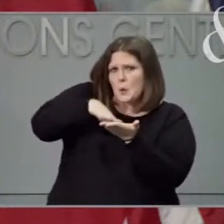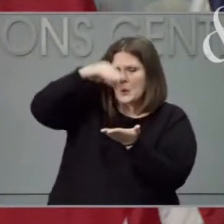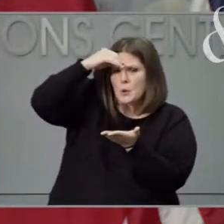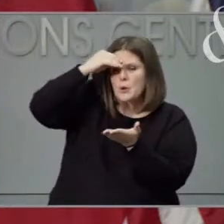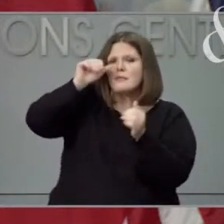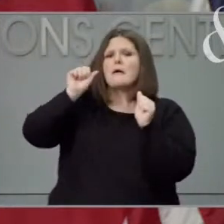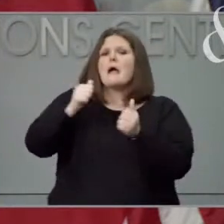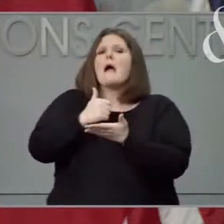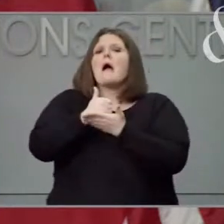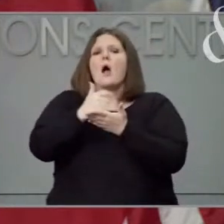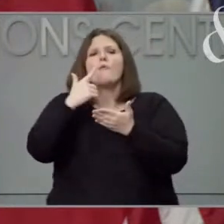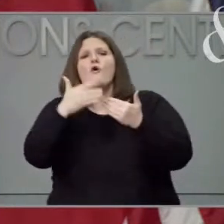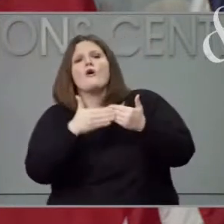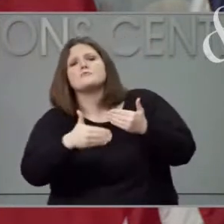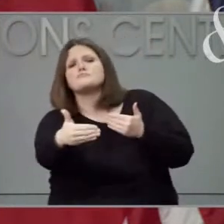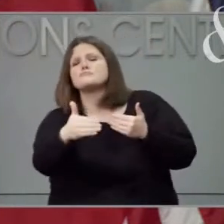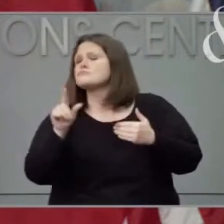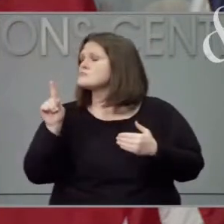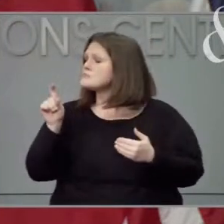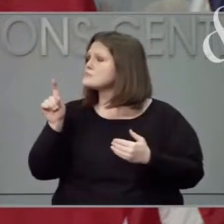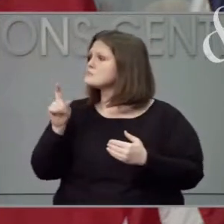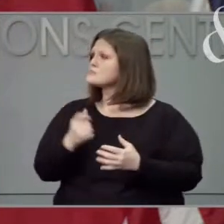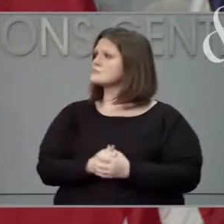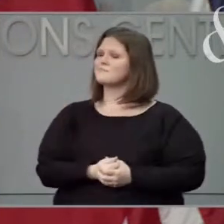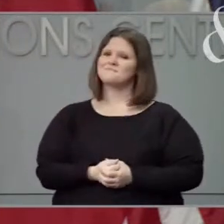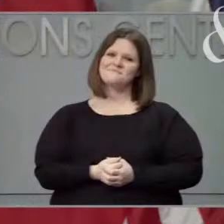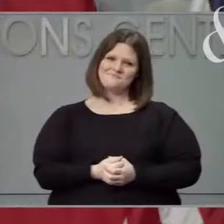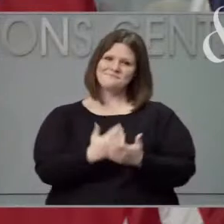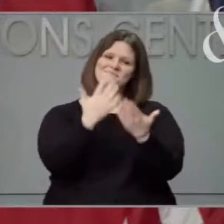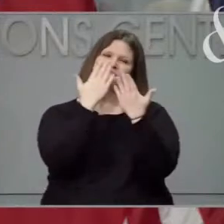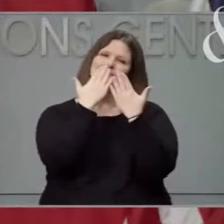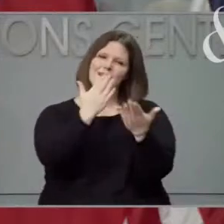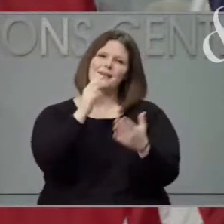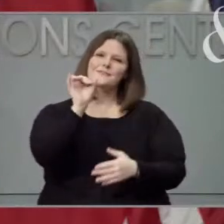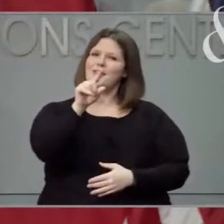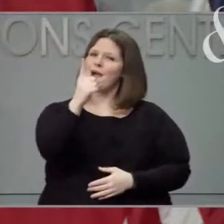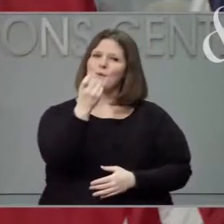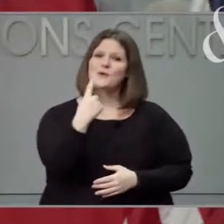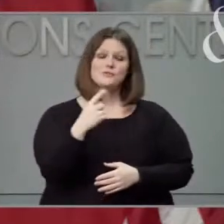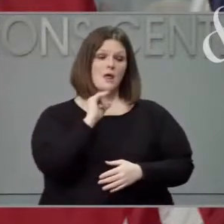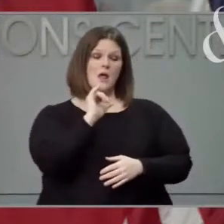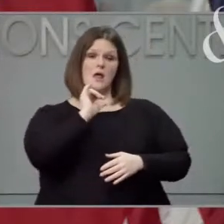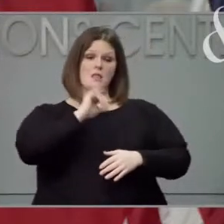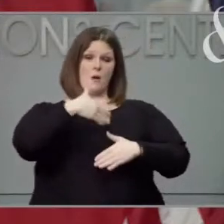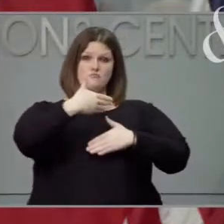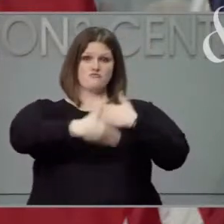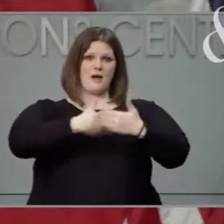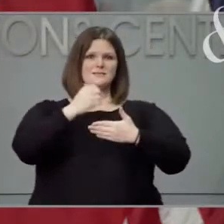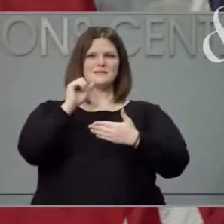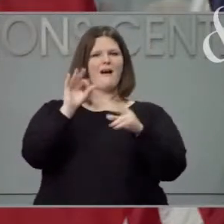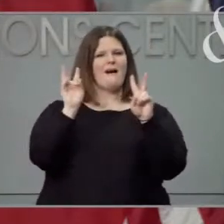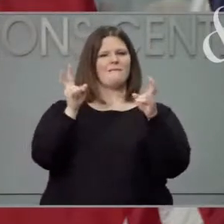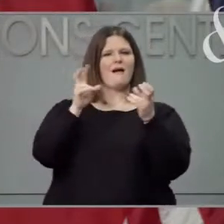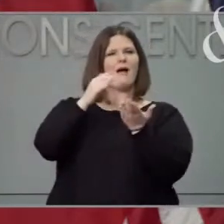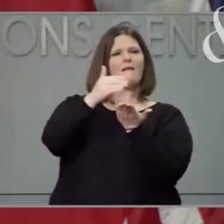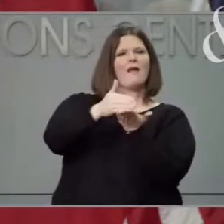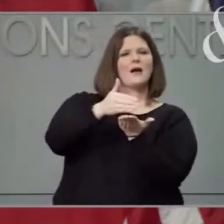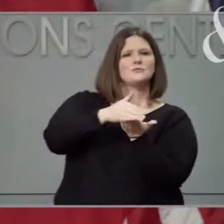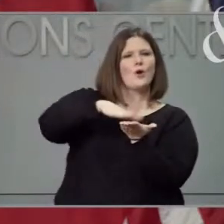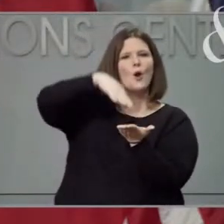next elections? I really appreciate that question, because the process of doing lessons learned is something that we